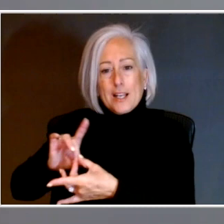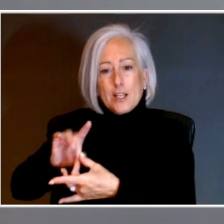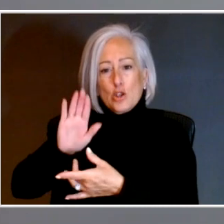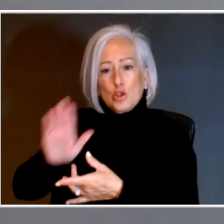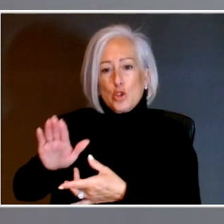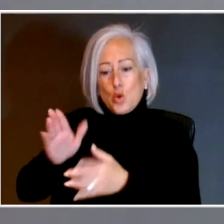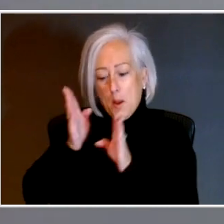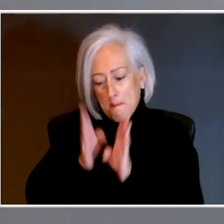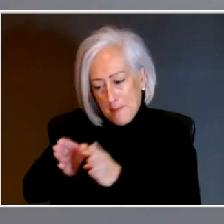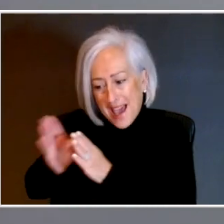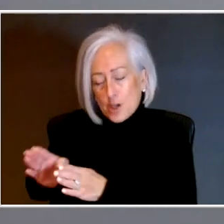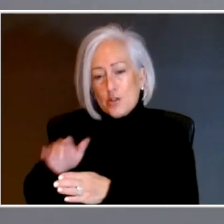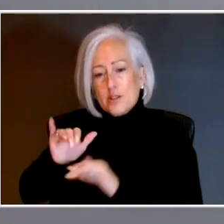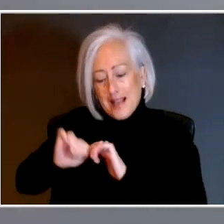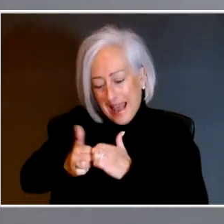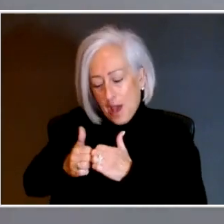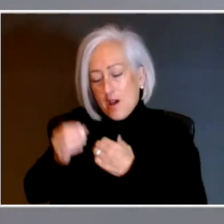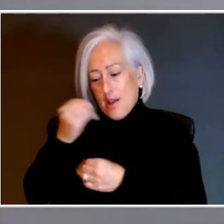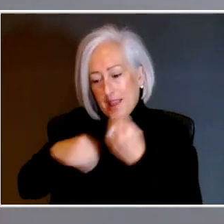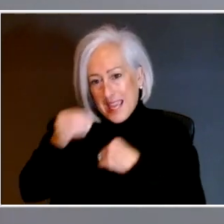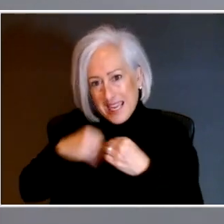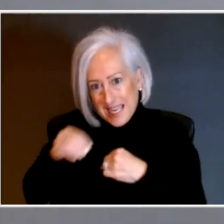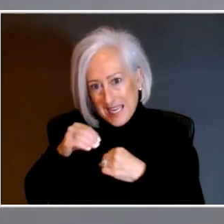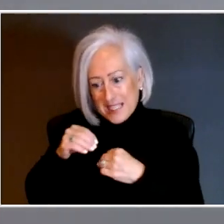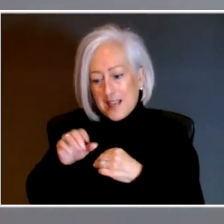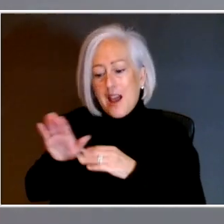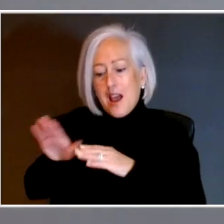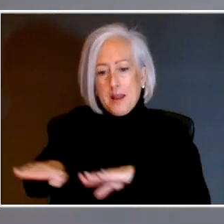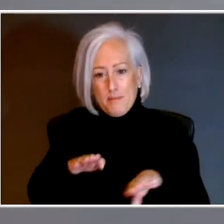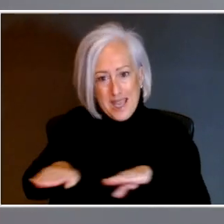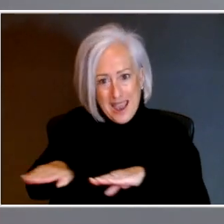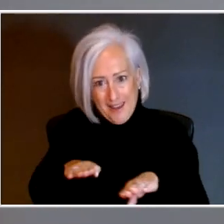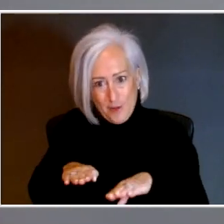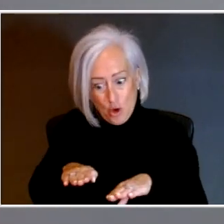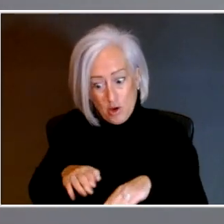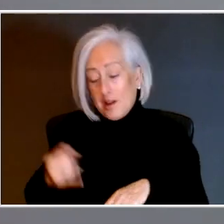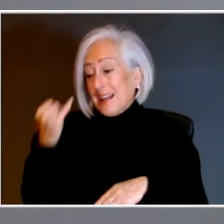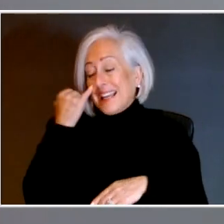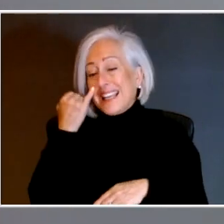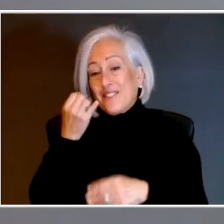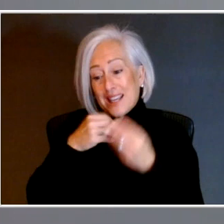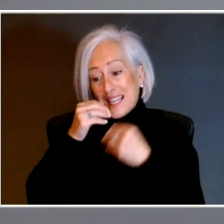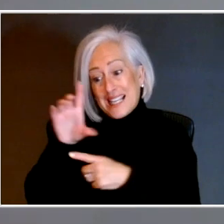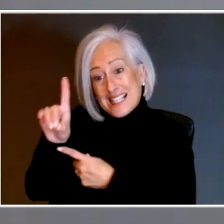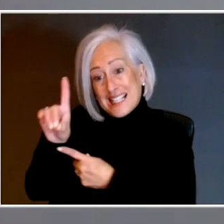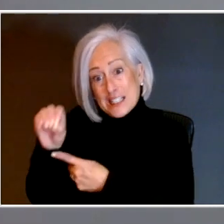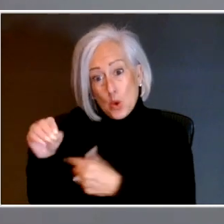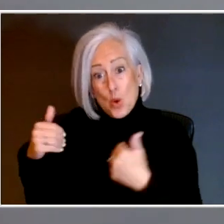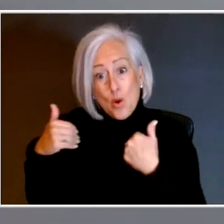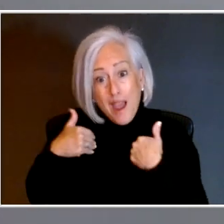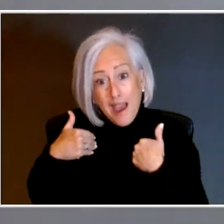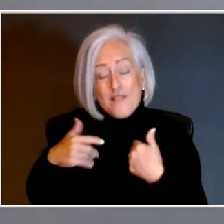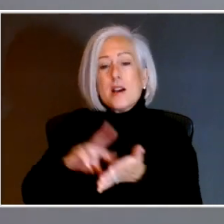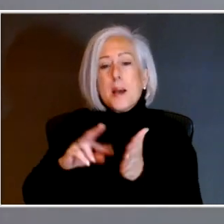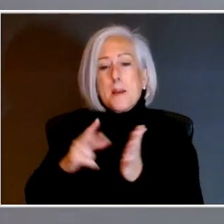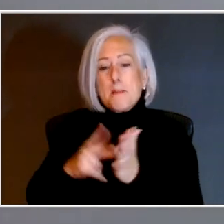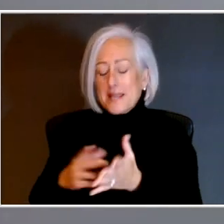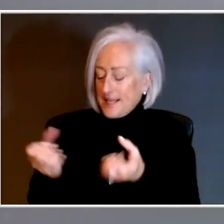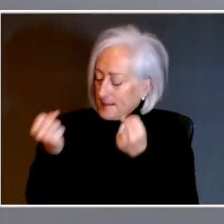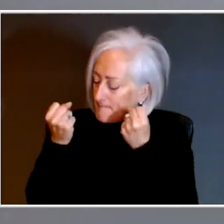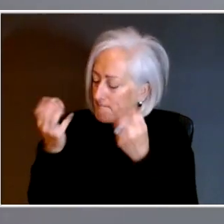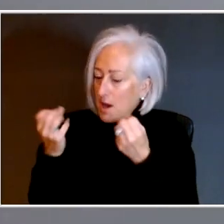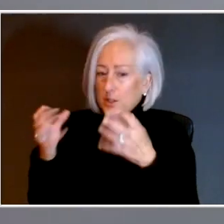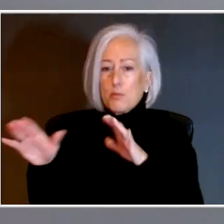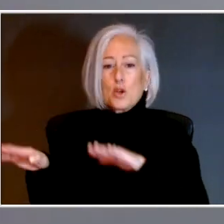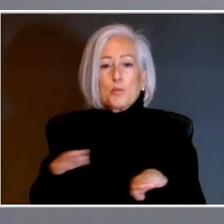in their feeding and eating behaviors. And when someone has an eating disorder, they generally are engaging in multiple behaviors with